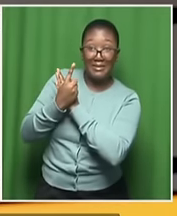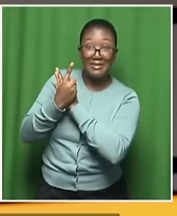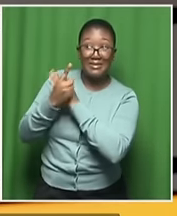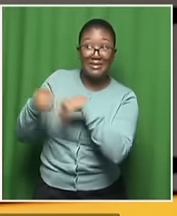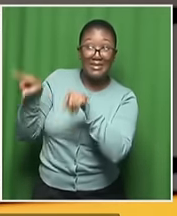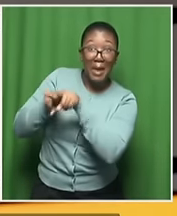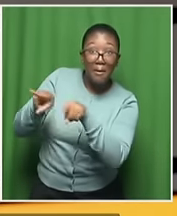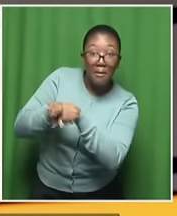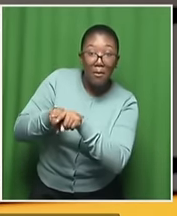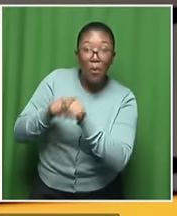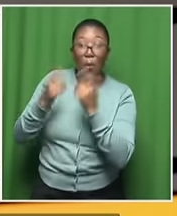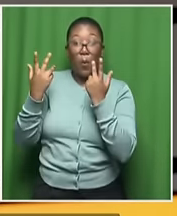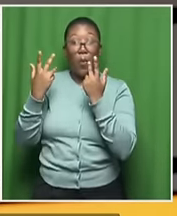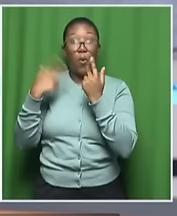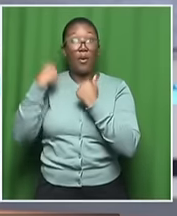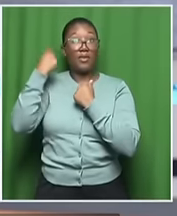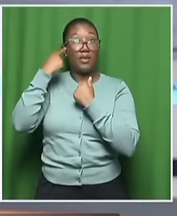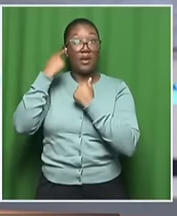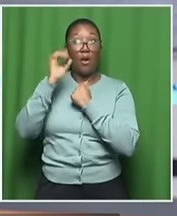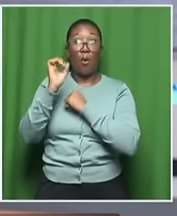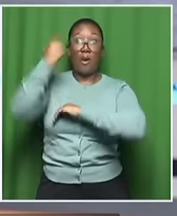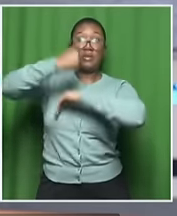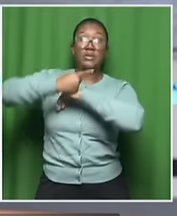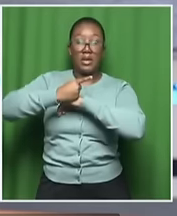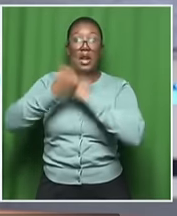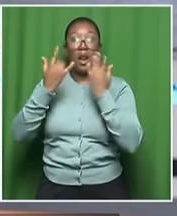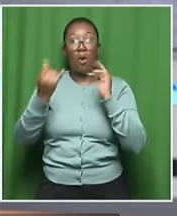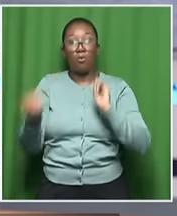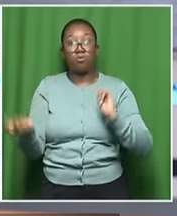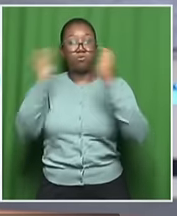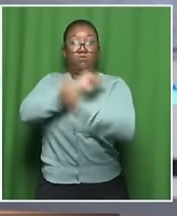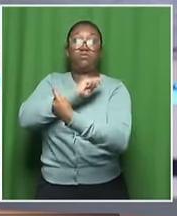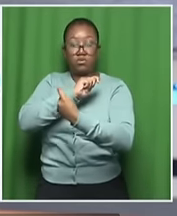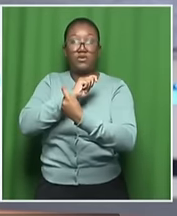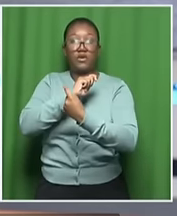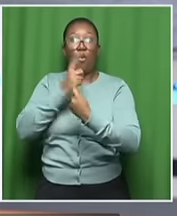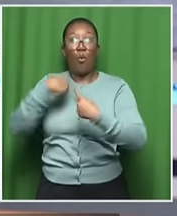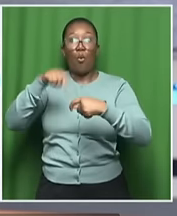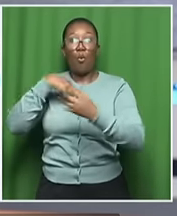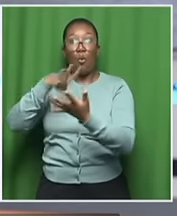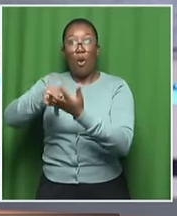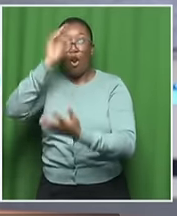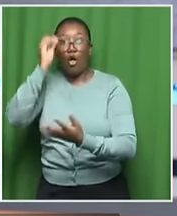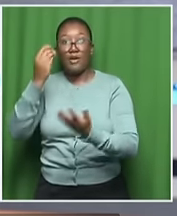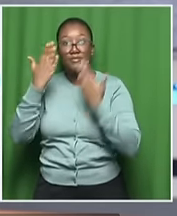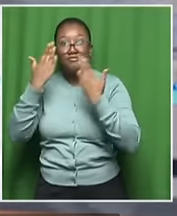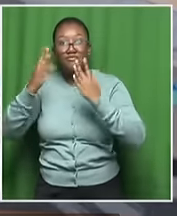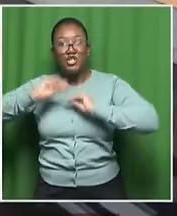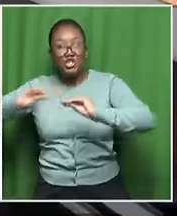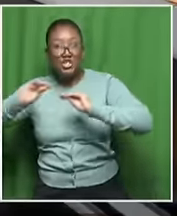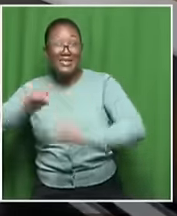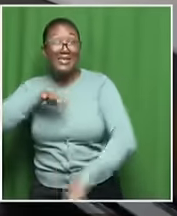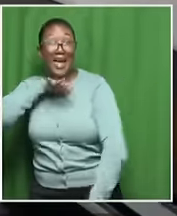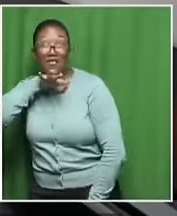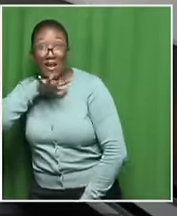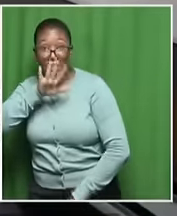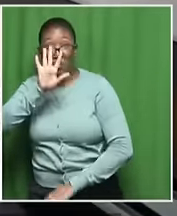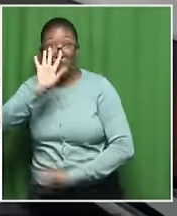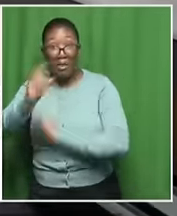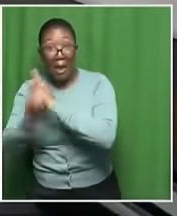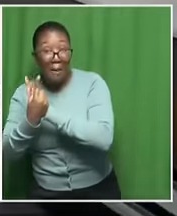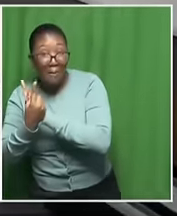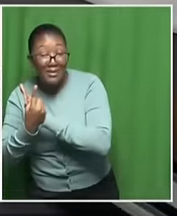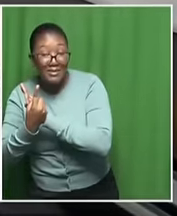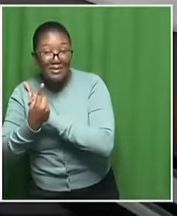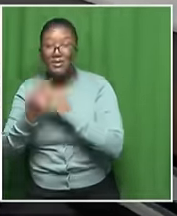day, that all instruction or learning and teaching will happen in Afrikaans once again. What do you say to that?